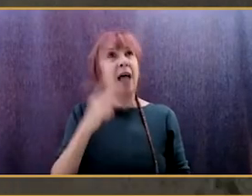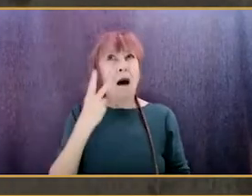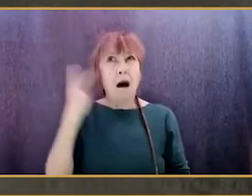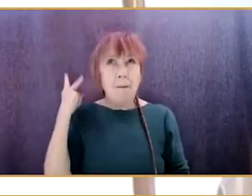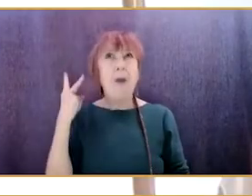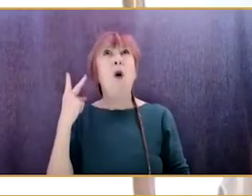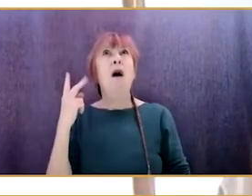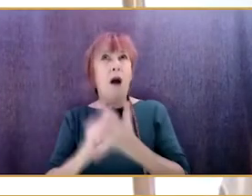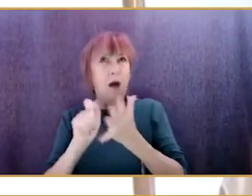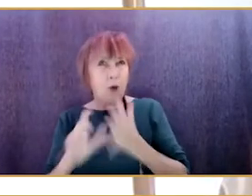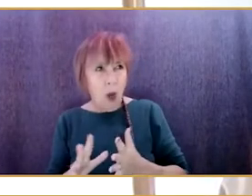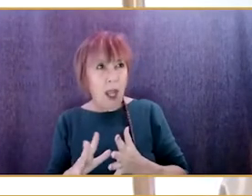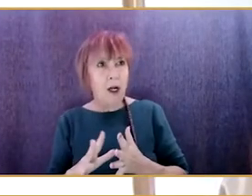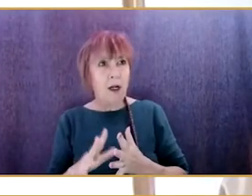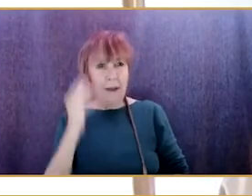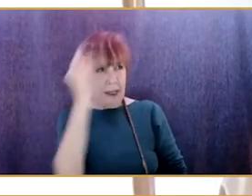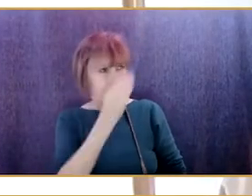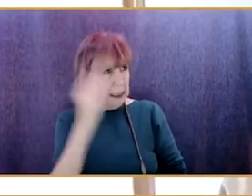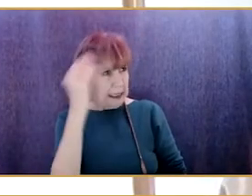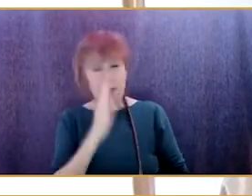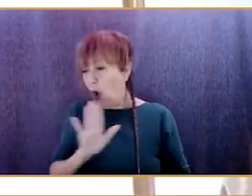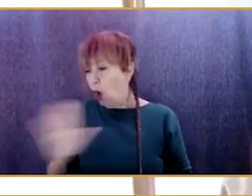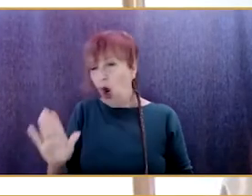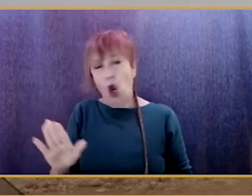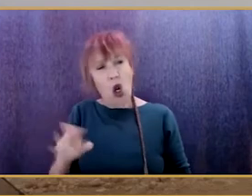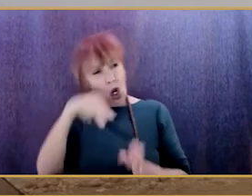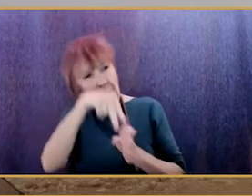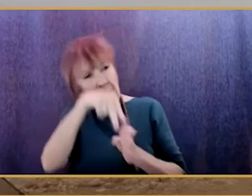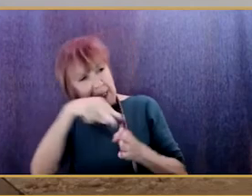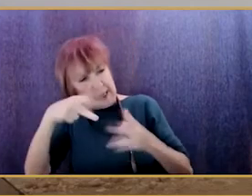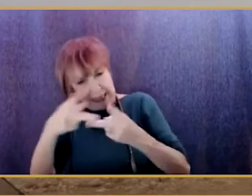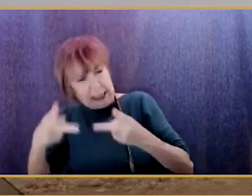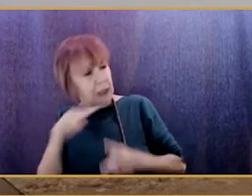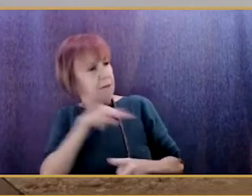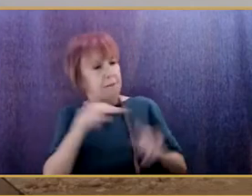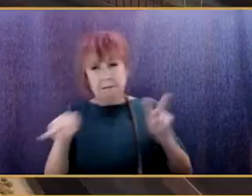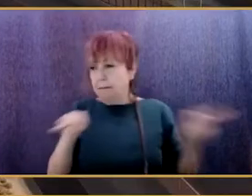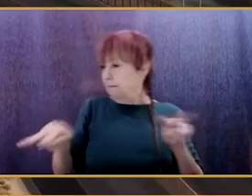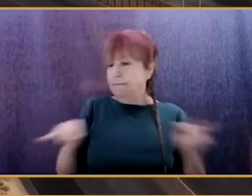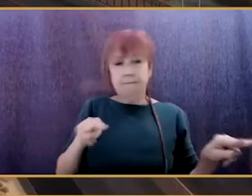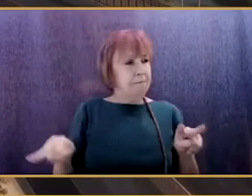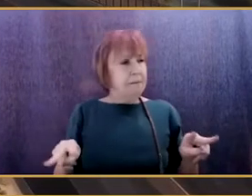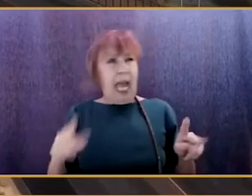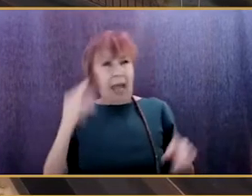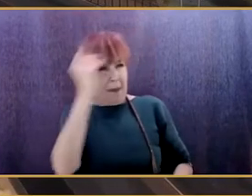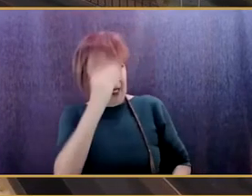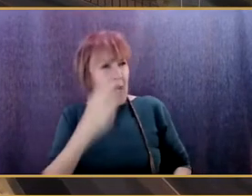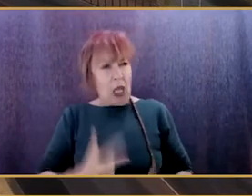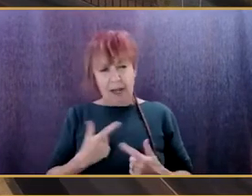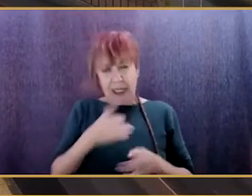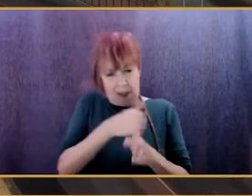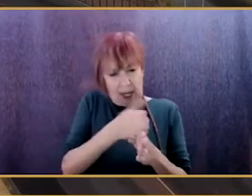a writer who is taking into consideration her positionality and thinking about living